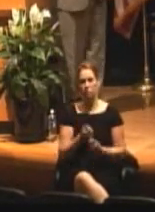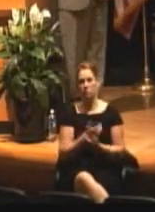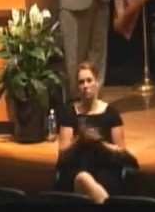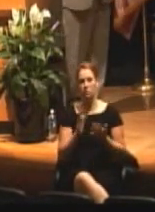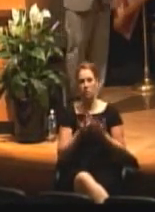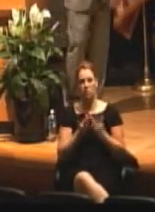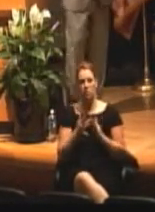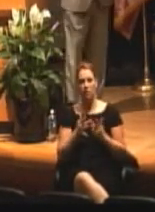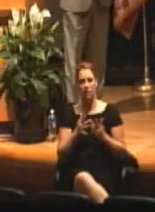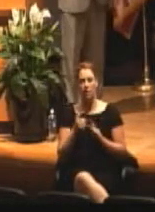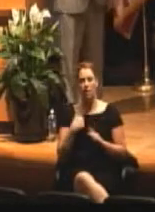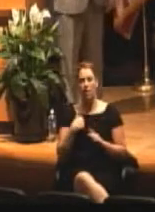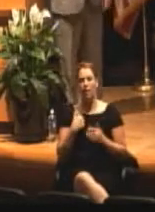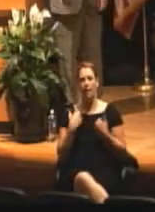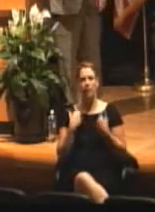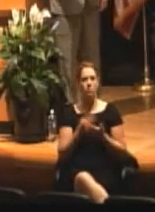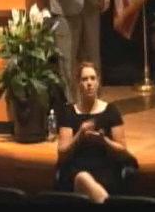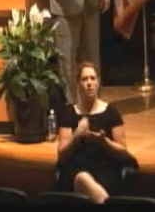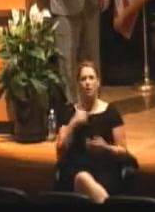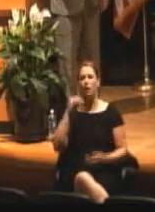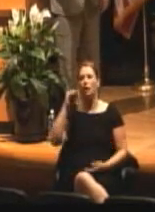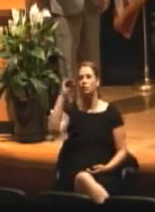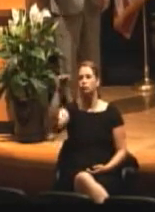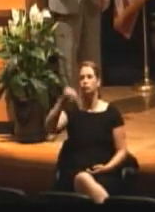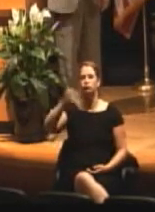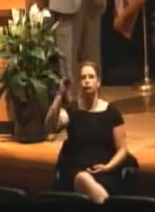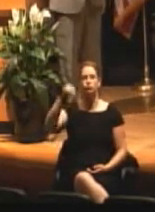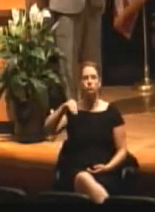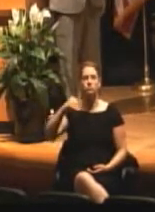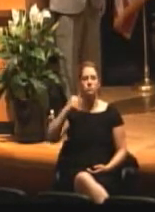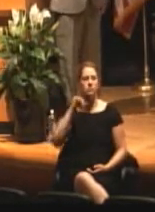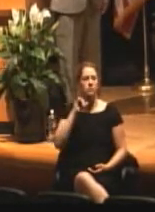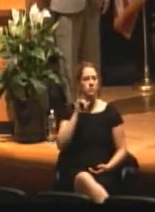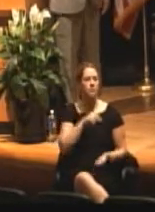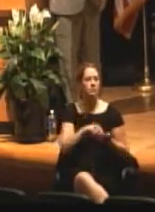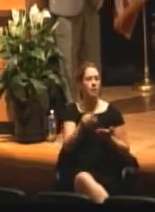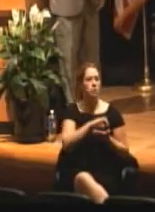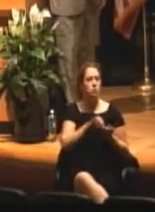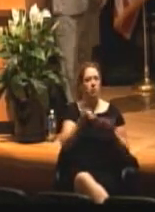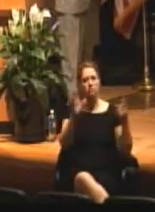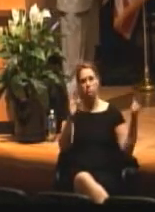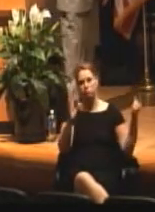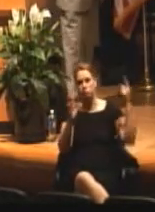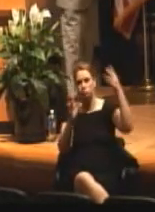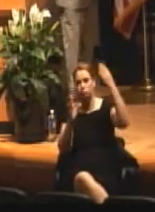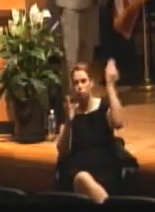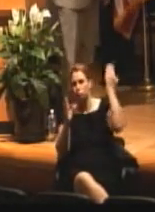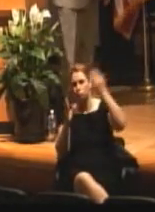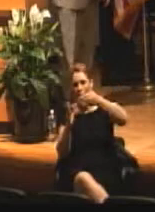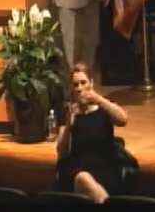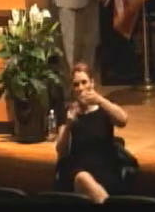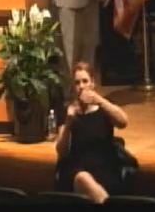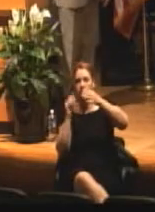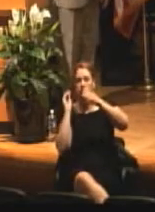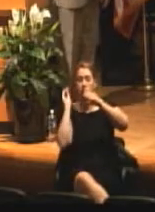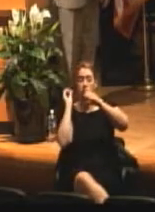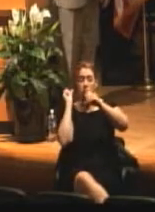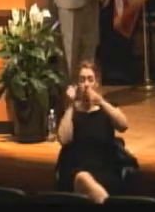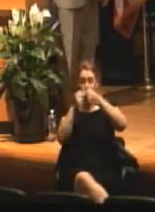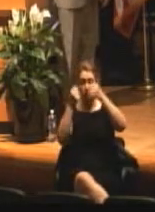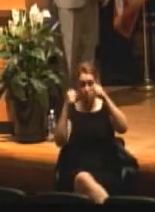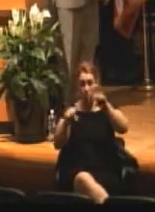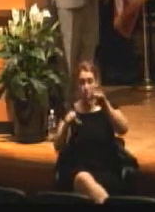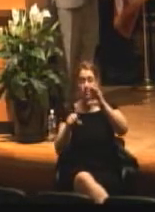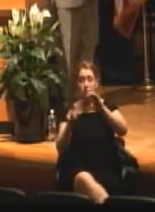around between one account and another. Paycheck goes in one, and then I take that money and put it into this other account and pay the bills out of it online. You have to document all